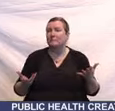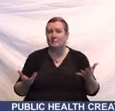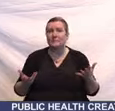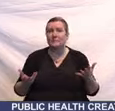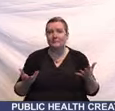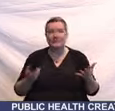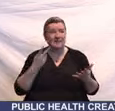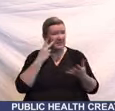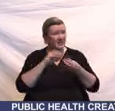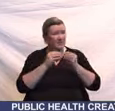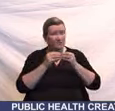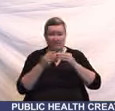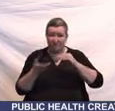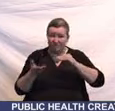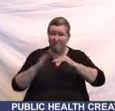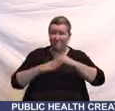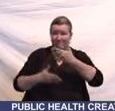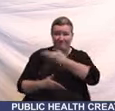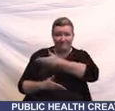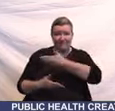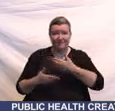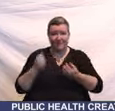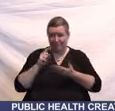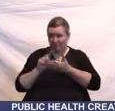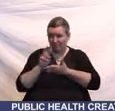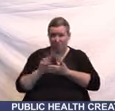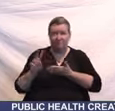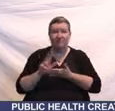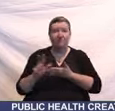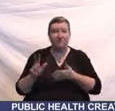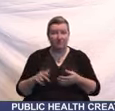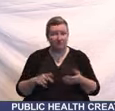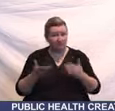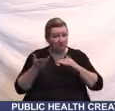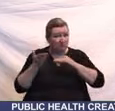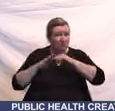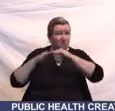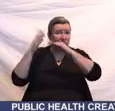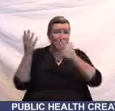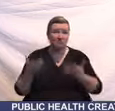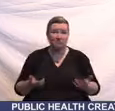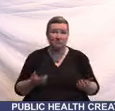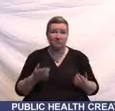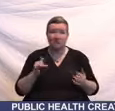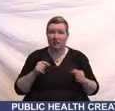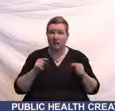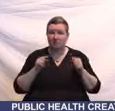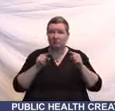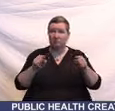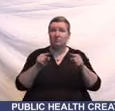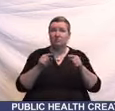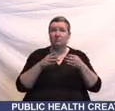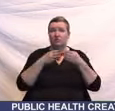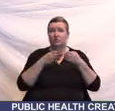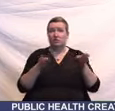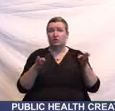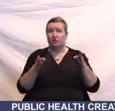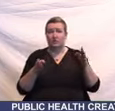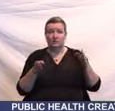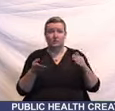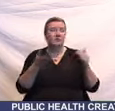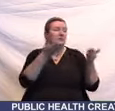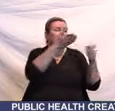been increasing over the past several weeks. This is in line with the increase we've been seeing generally, yet these numbers are still